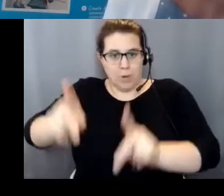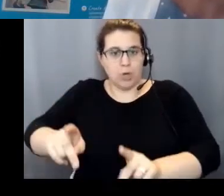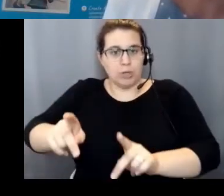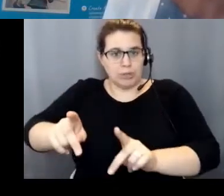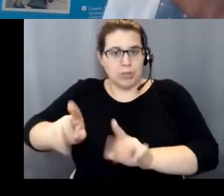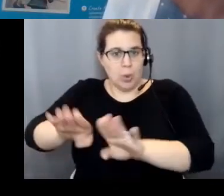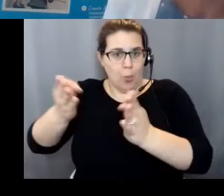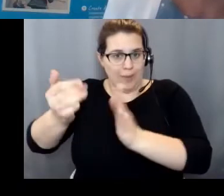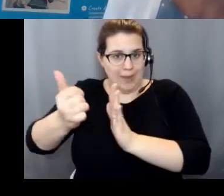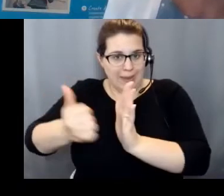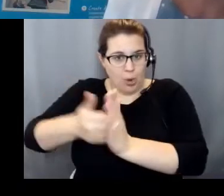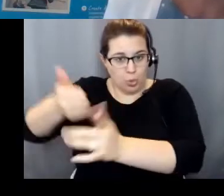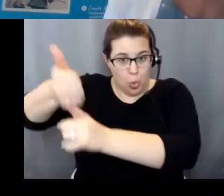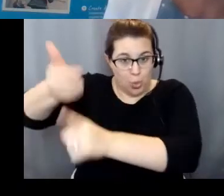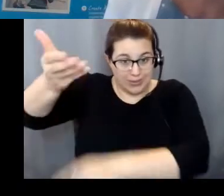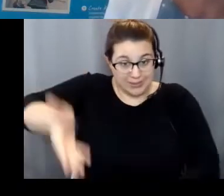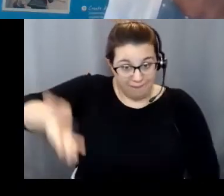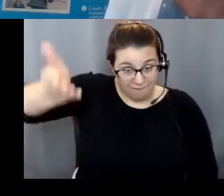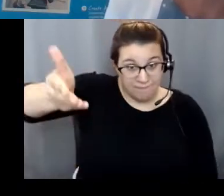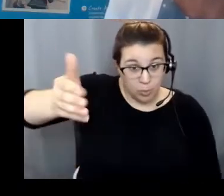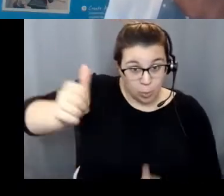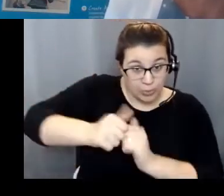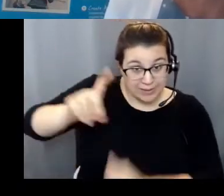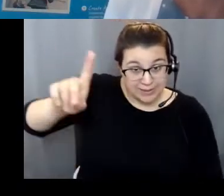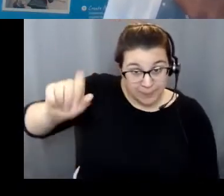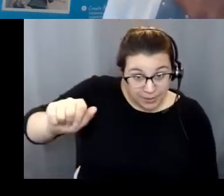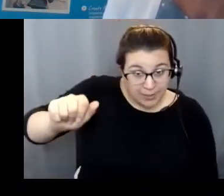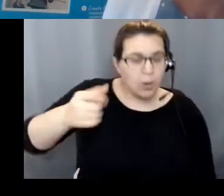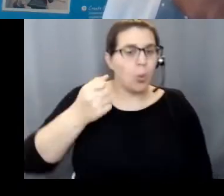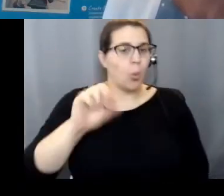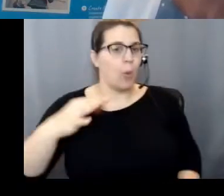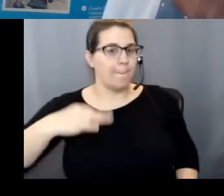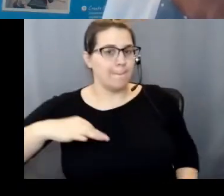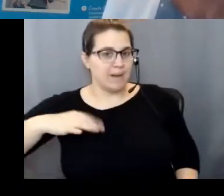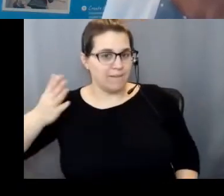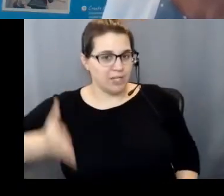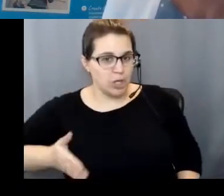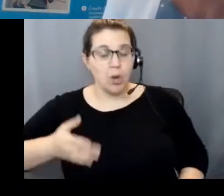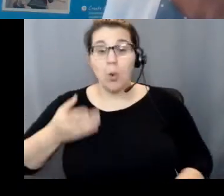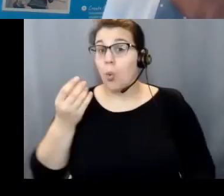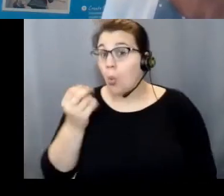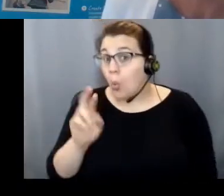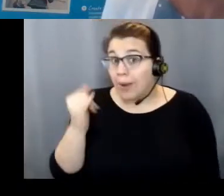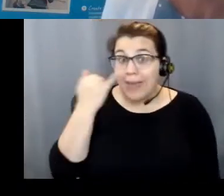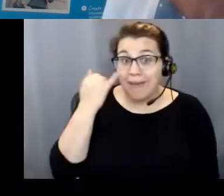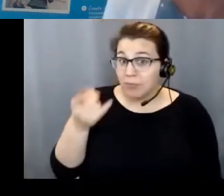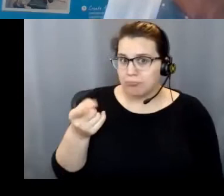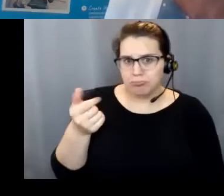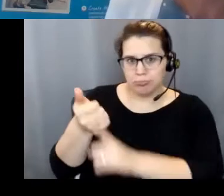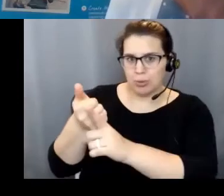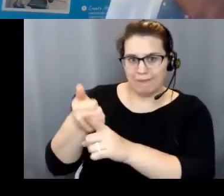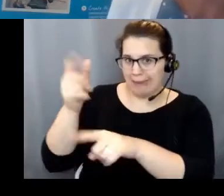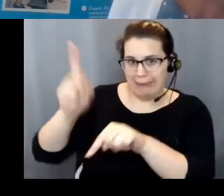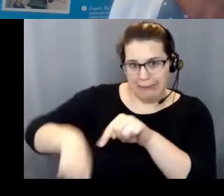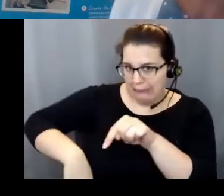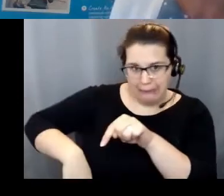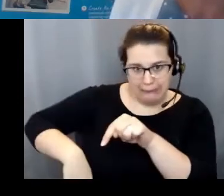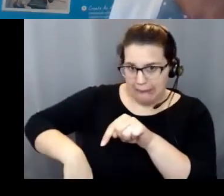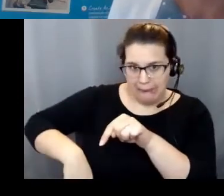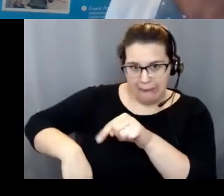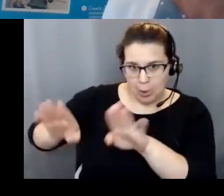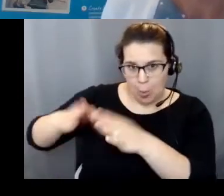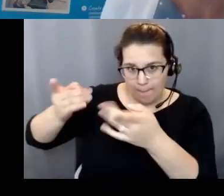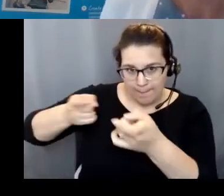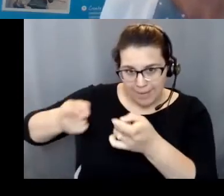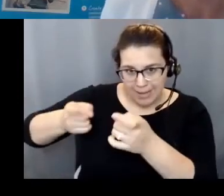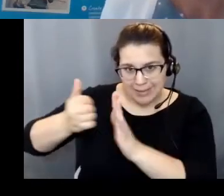the individual with the disability or the beneficiary, or if the individual is not able to open and manage the account. So